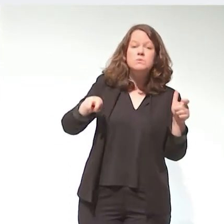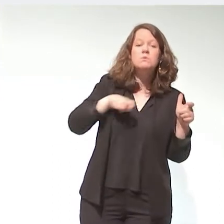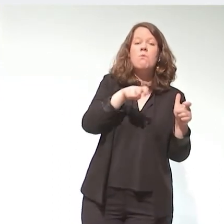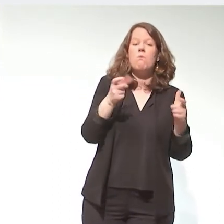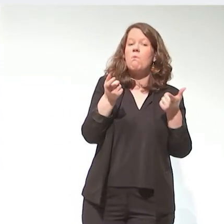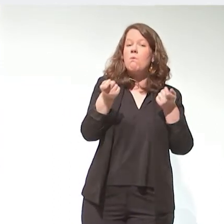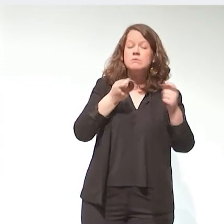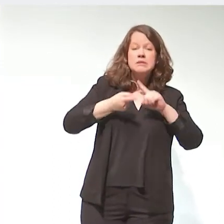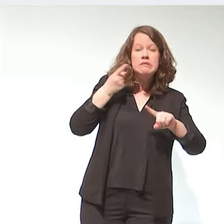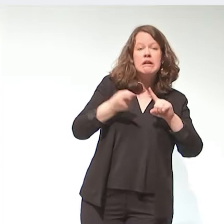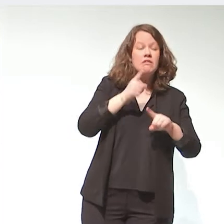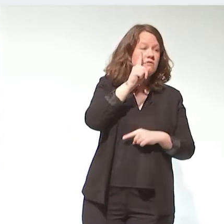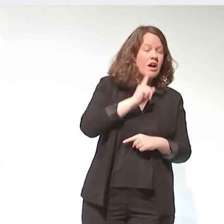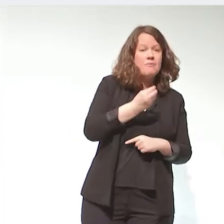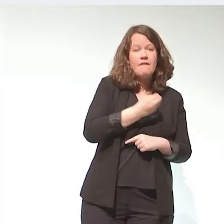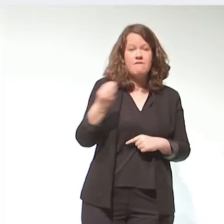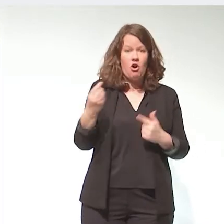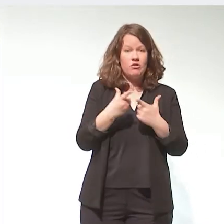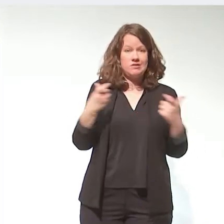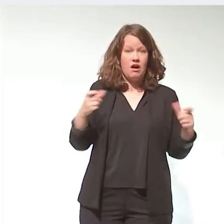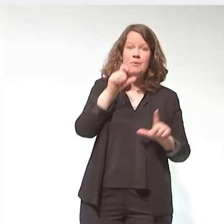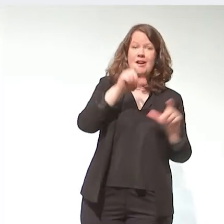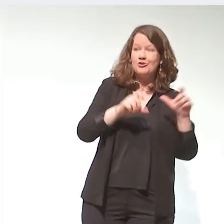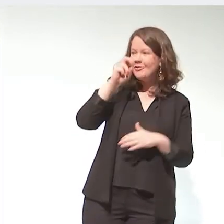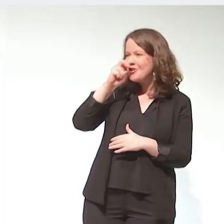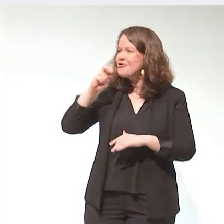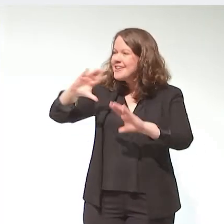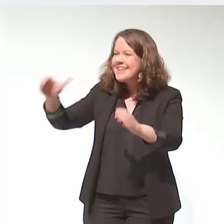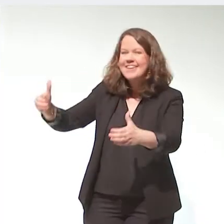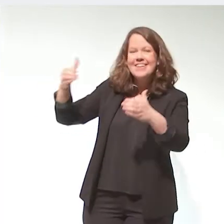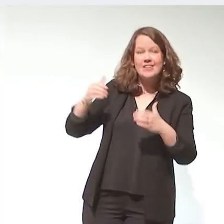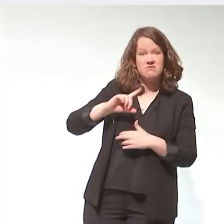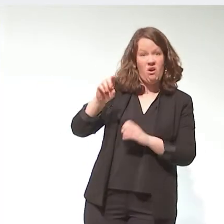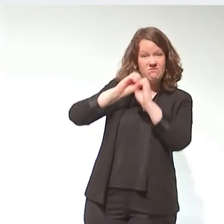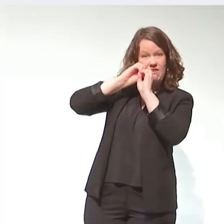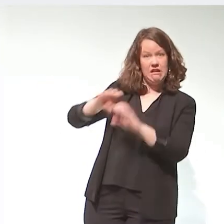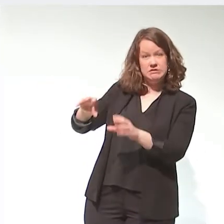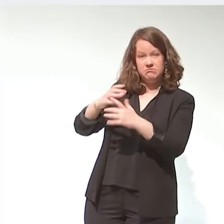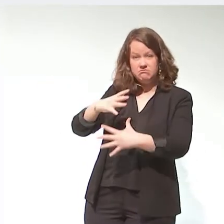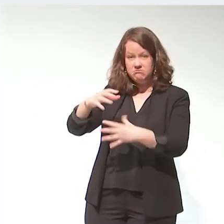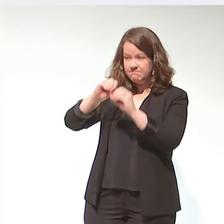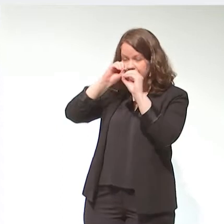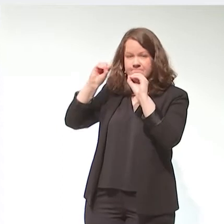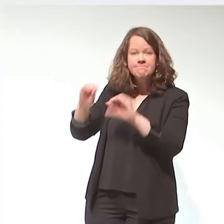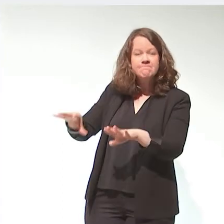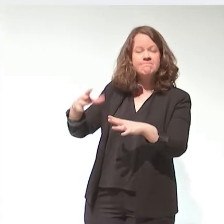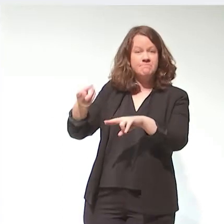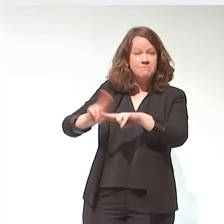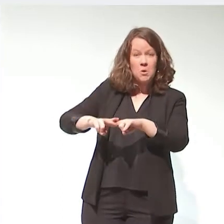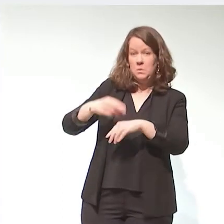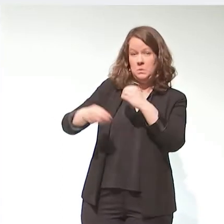in a special institution, and mothers as well, suffer